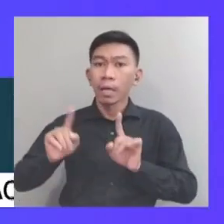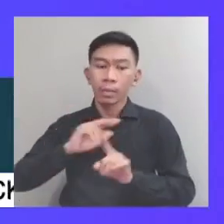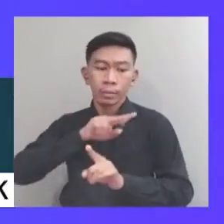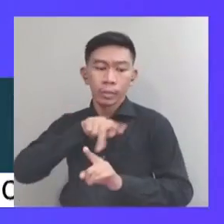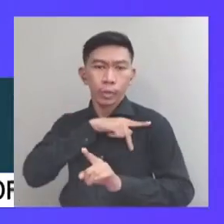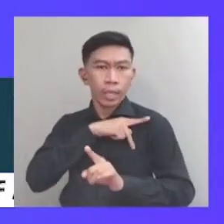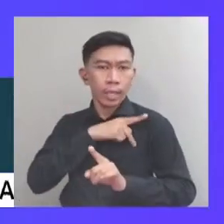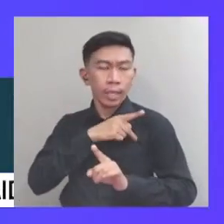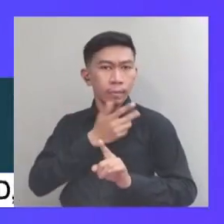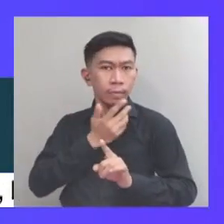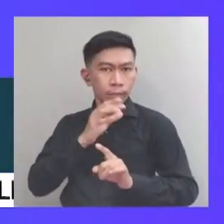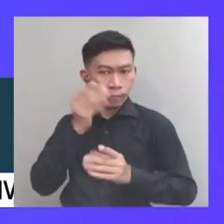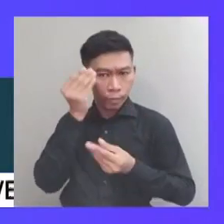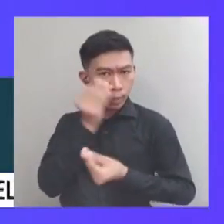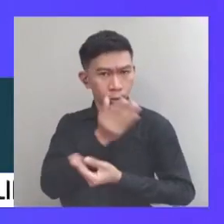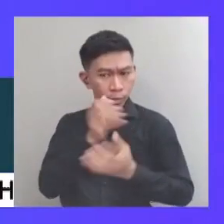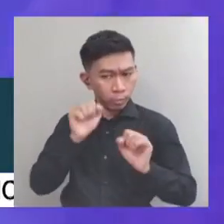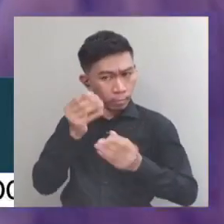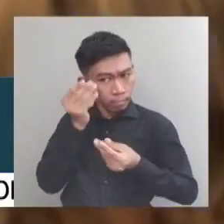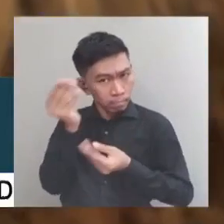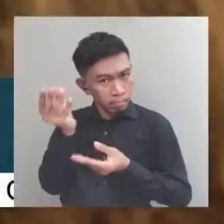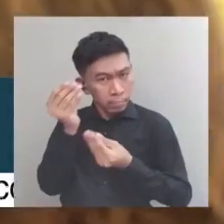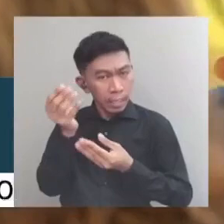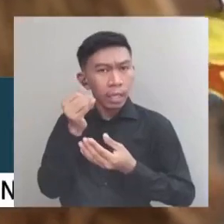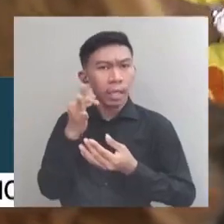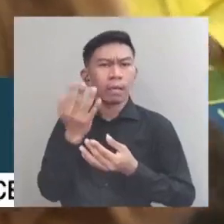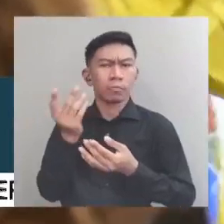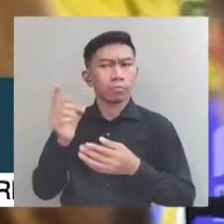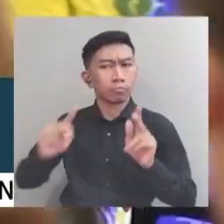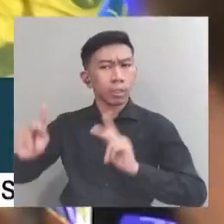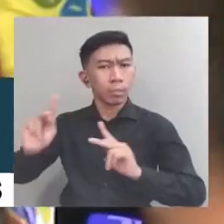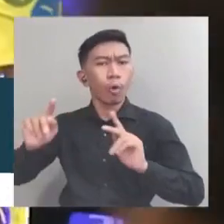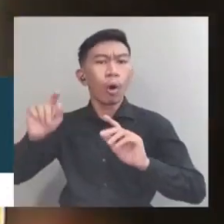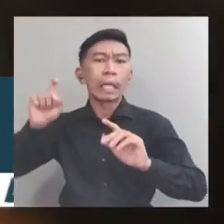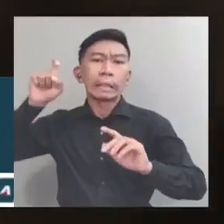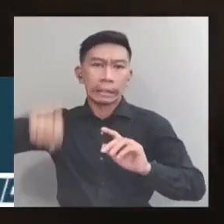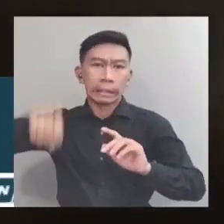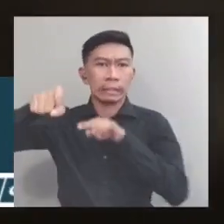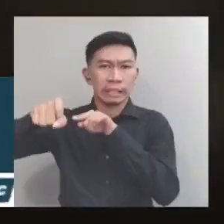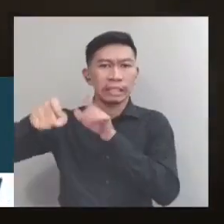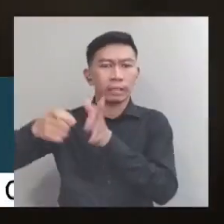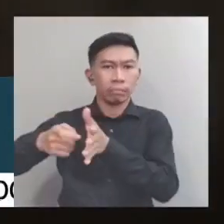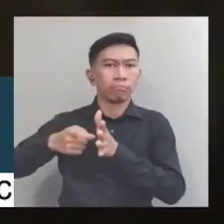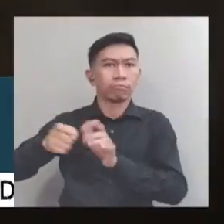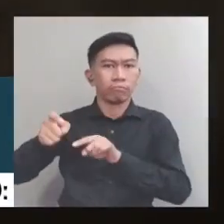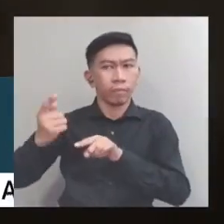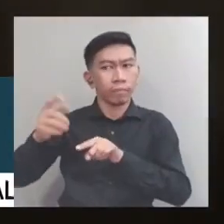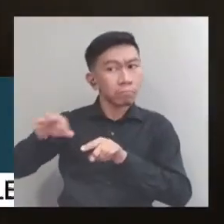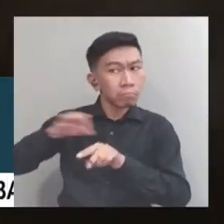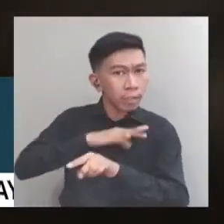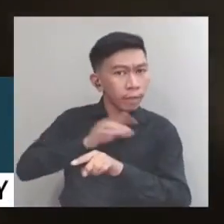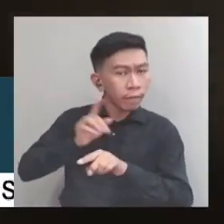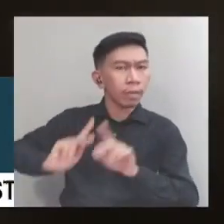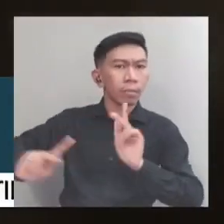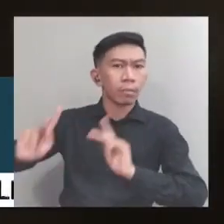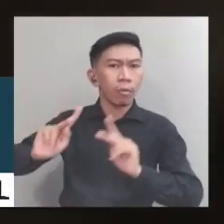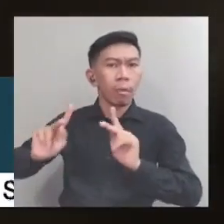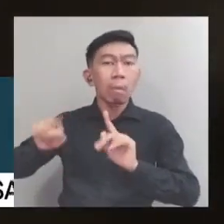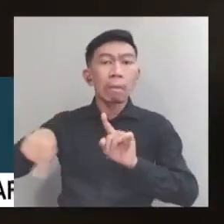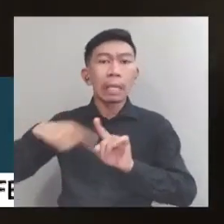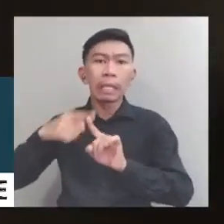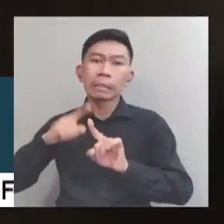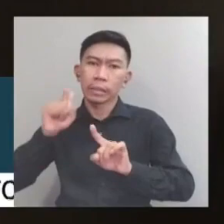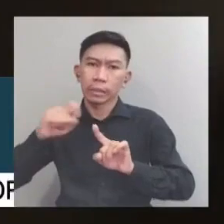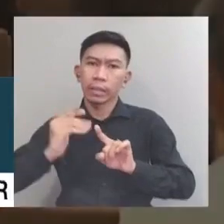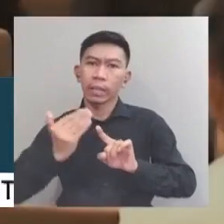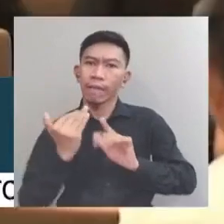public if it is a matter of public concern or interest, and if it does not meddle with or disturb the private life or family